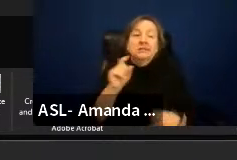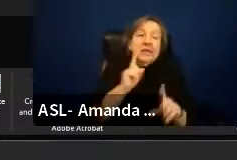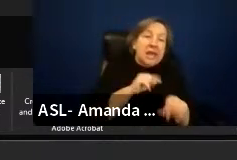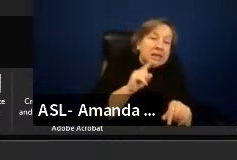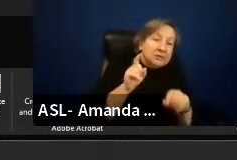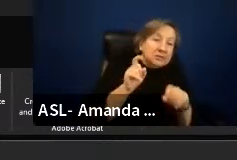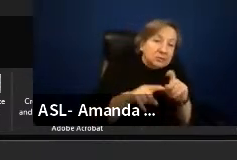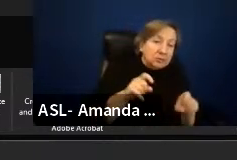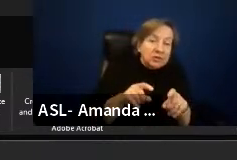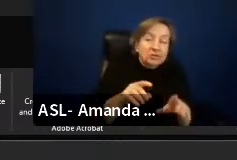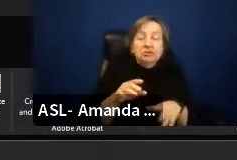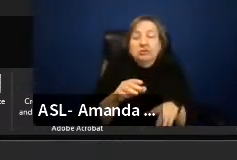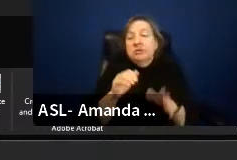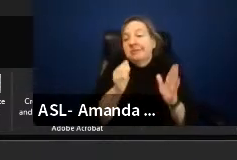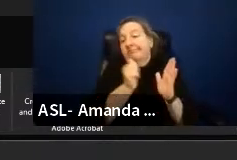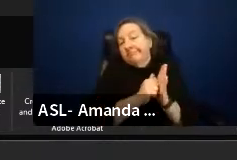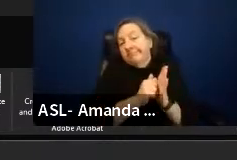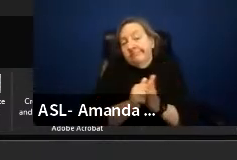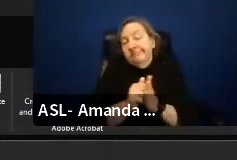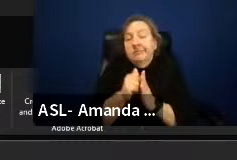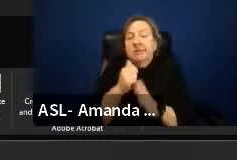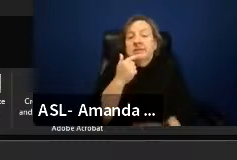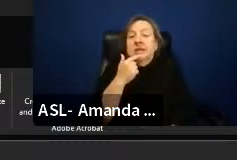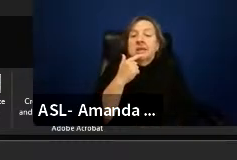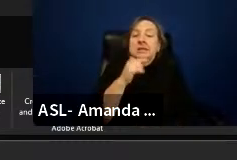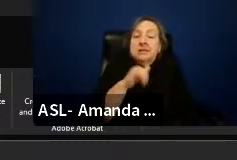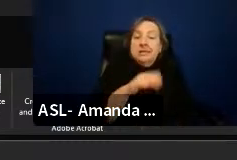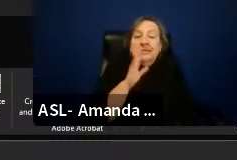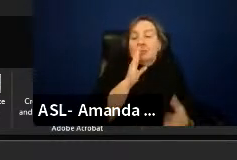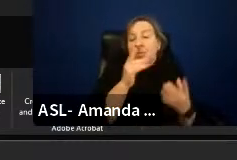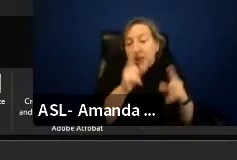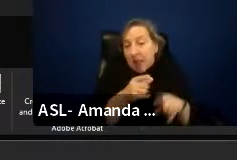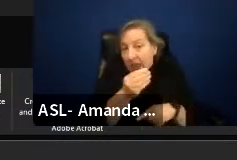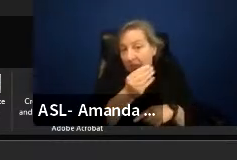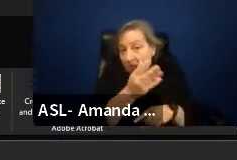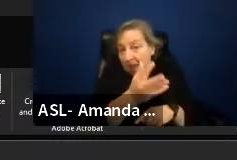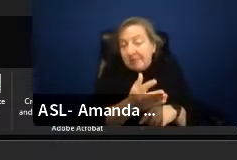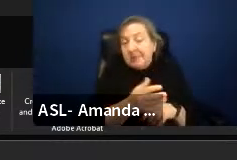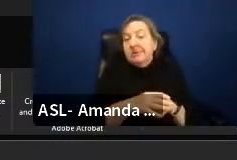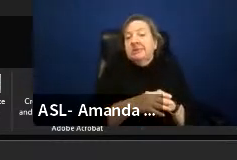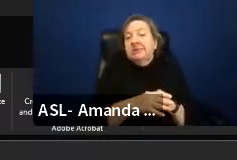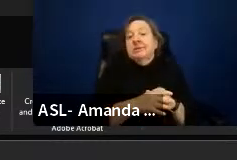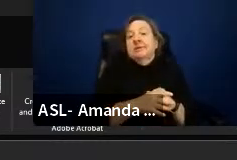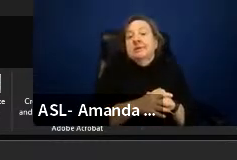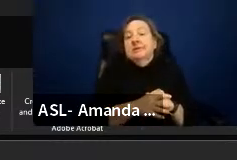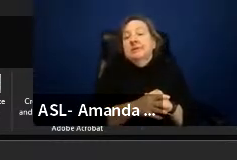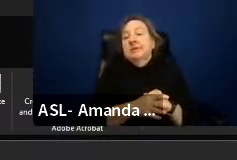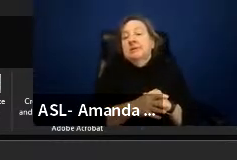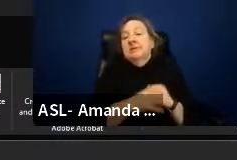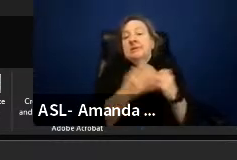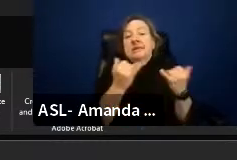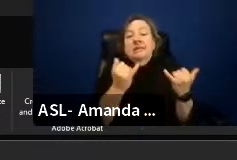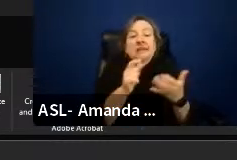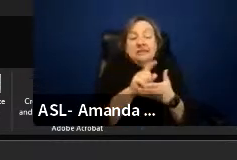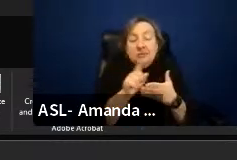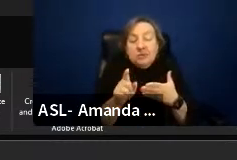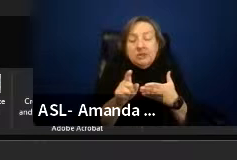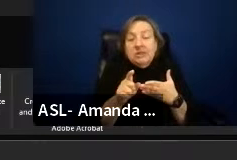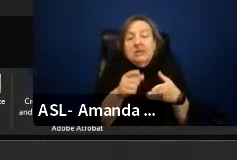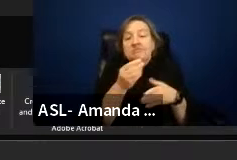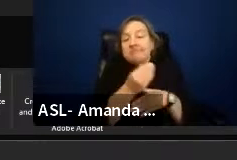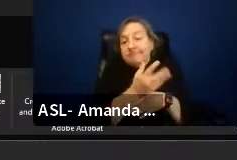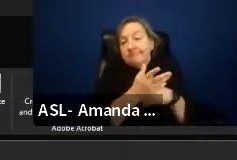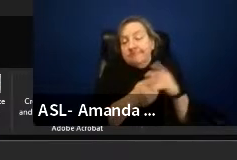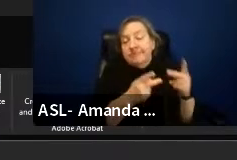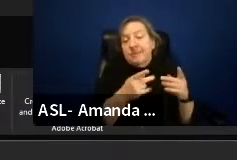questions, knocking on doors saying, this is gonna be happening this week, and letting people know what's